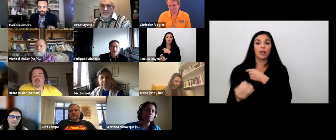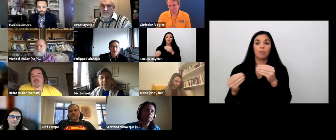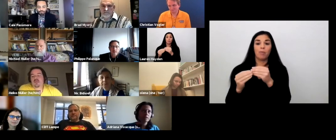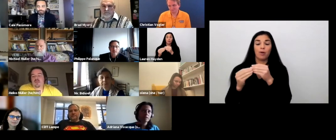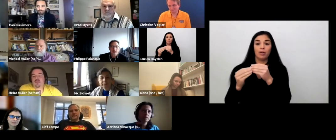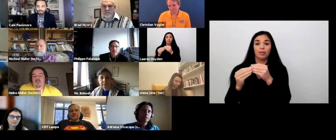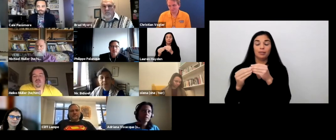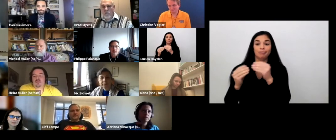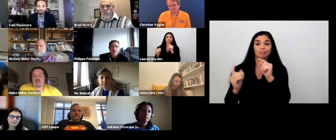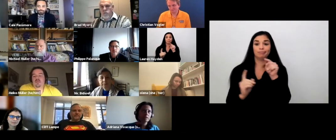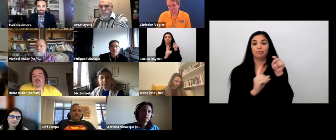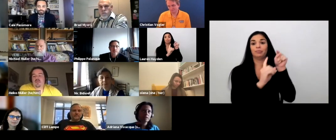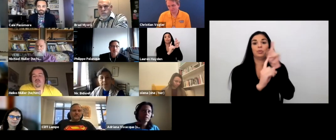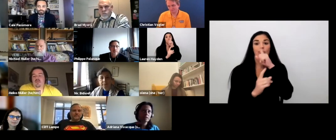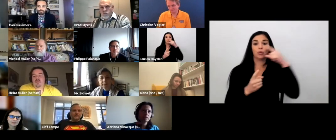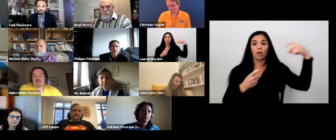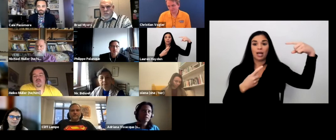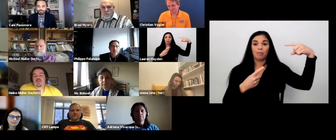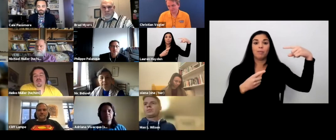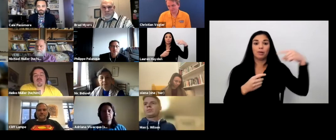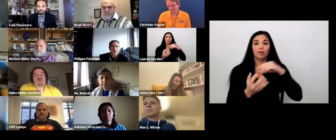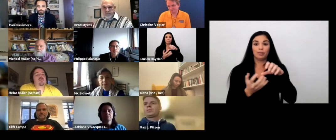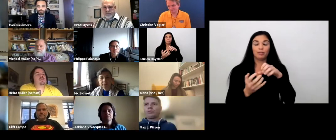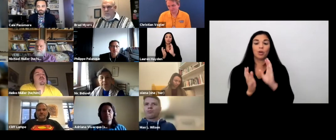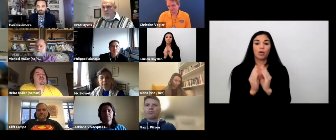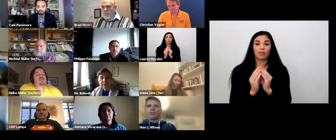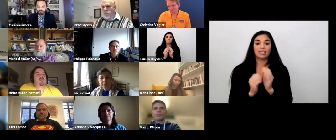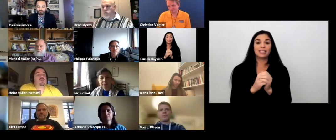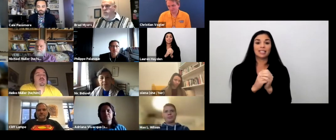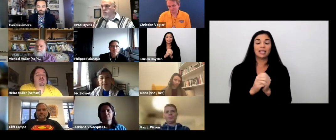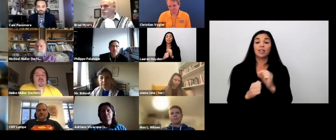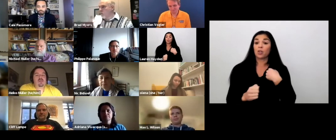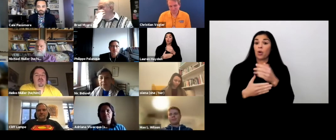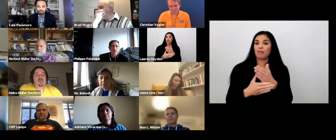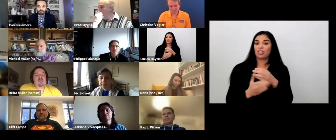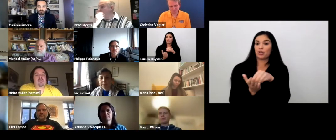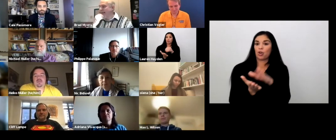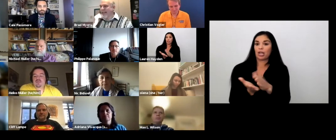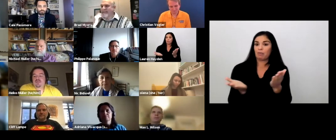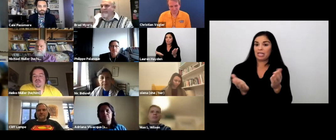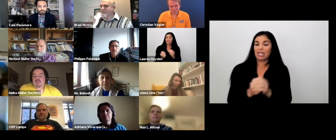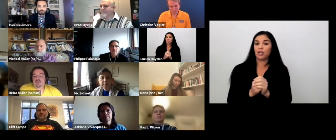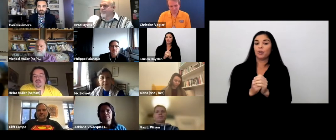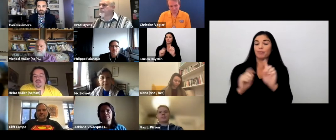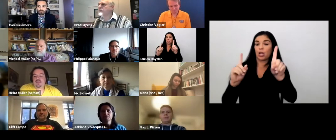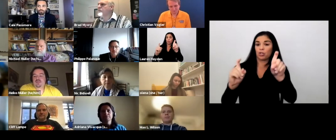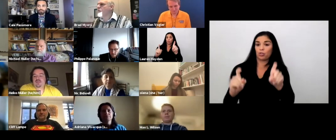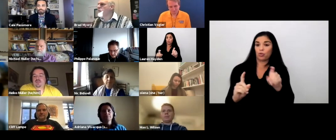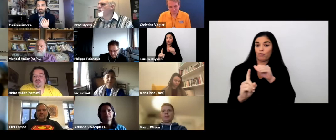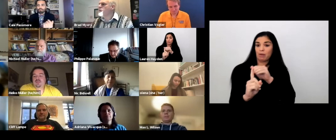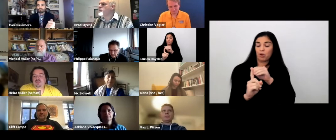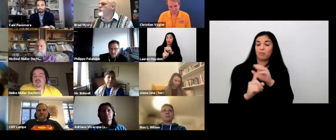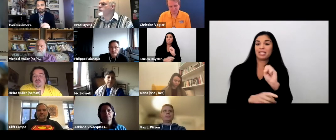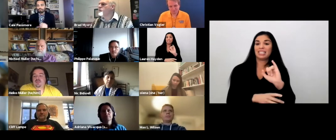more virtual conferences. And I've shared here in the document the survey prompt that SIG Plan